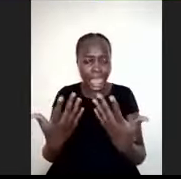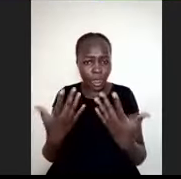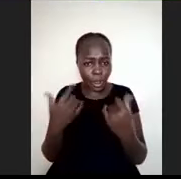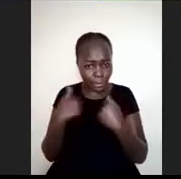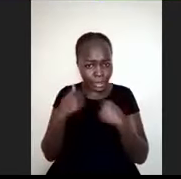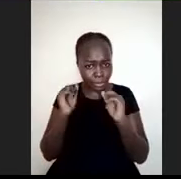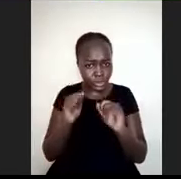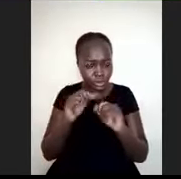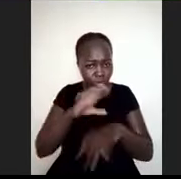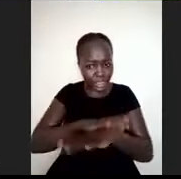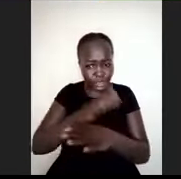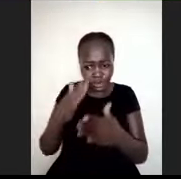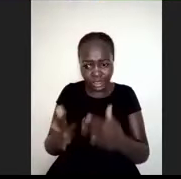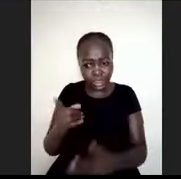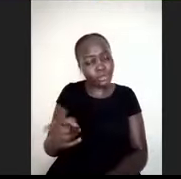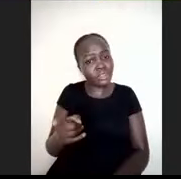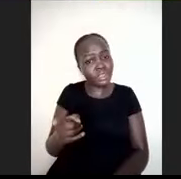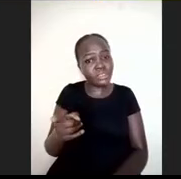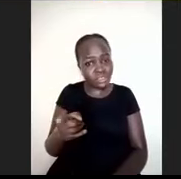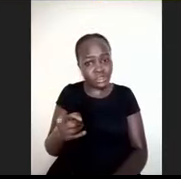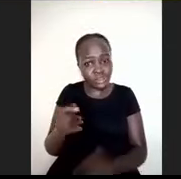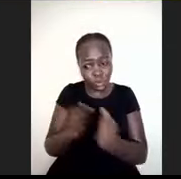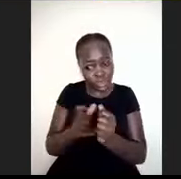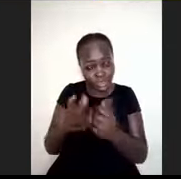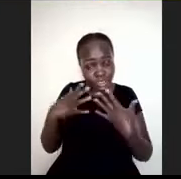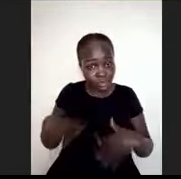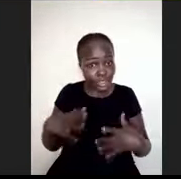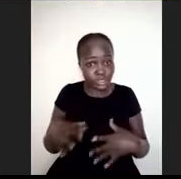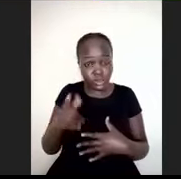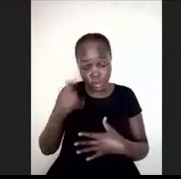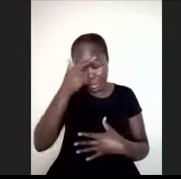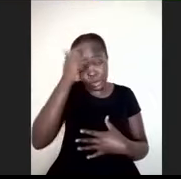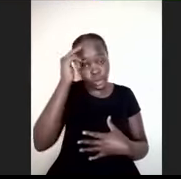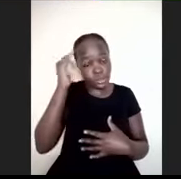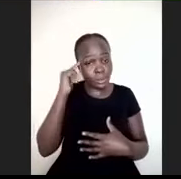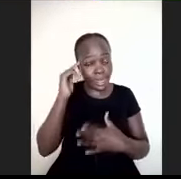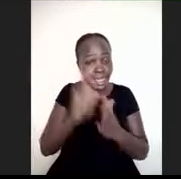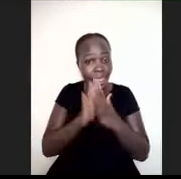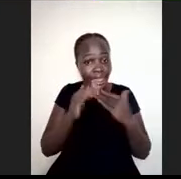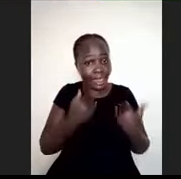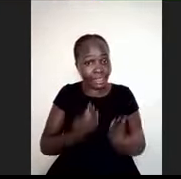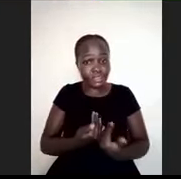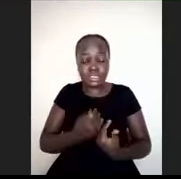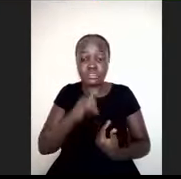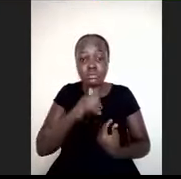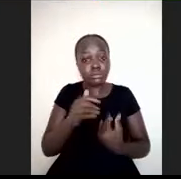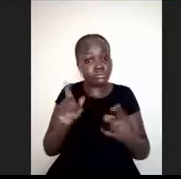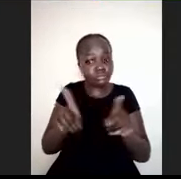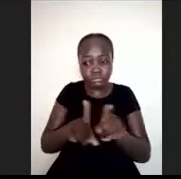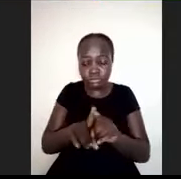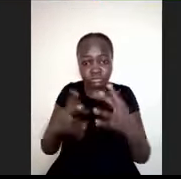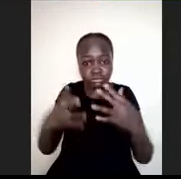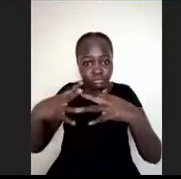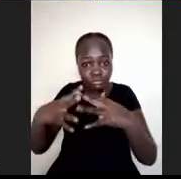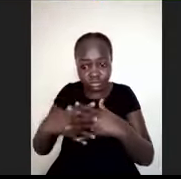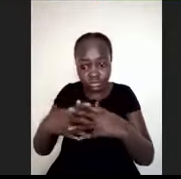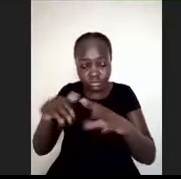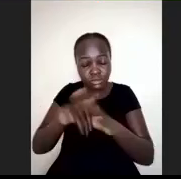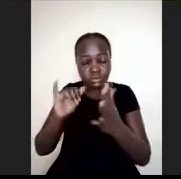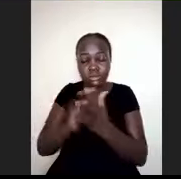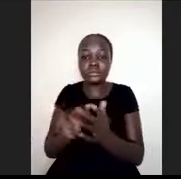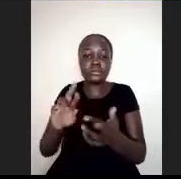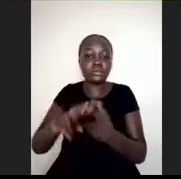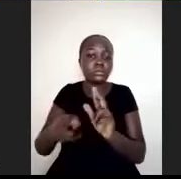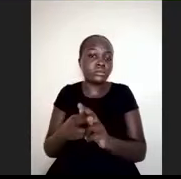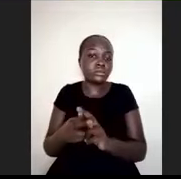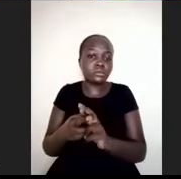this with this person? Because already your mind and your heart, they are not in the relationship and in the reaching